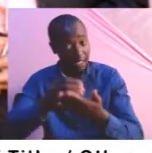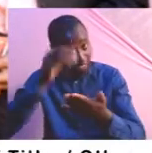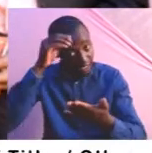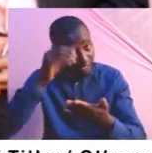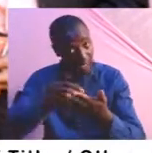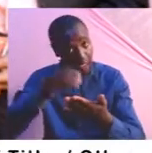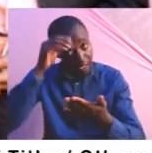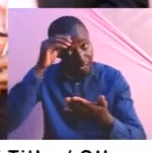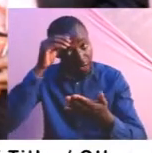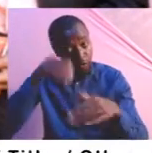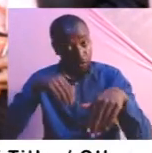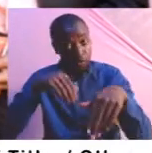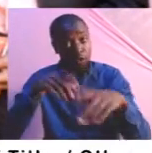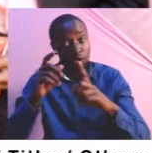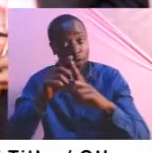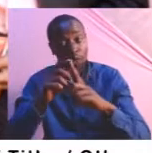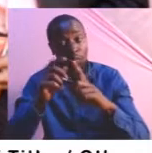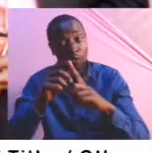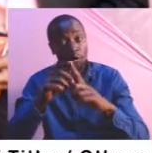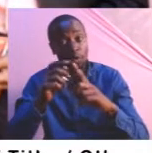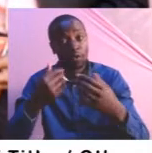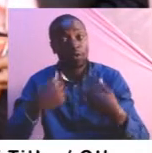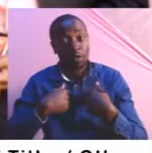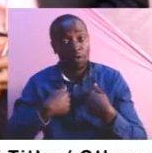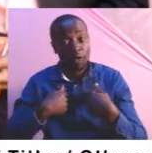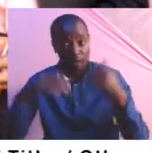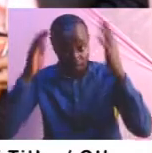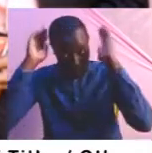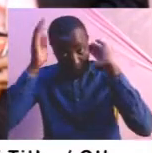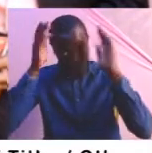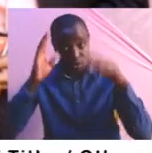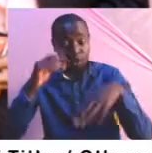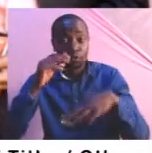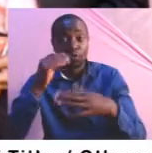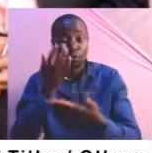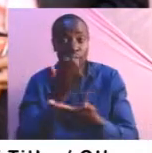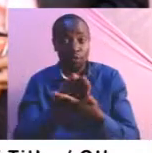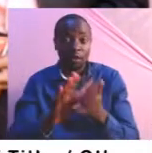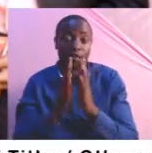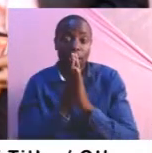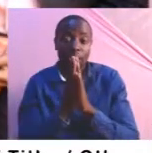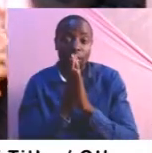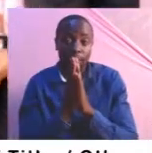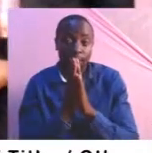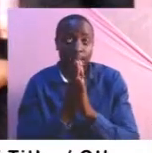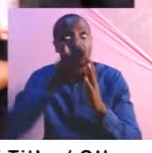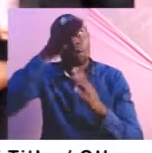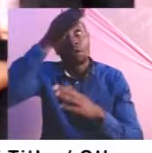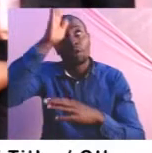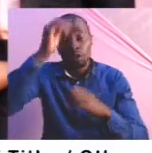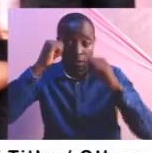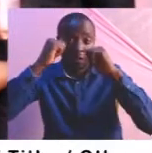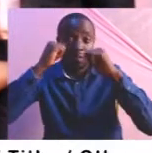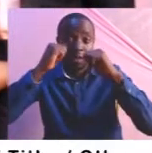as it is, that he does not have to raise the donkey to speak on our behalf. Let us pray. God Almighty,